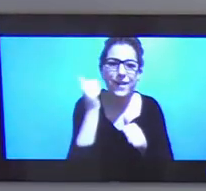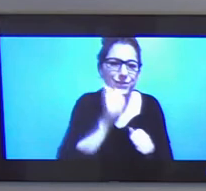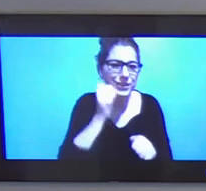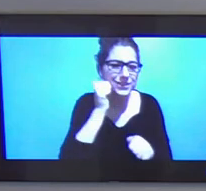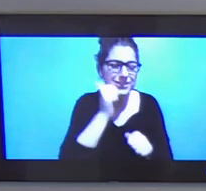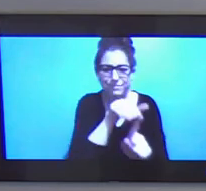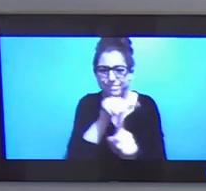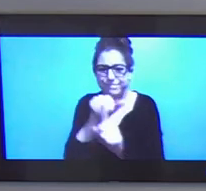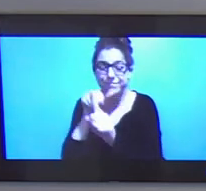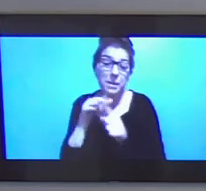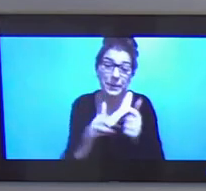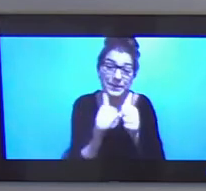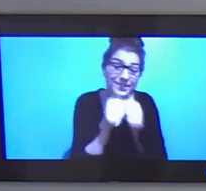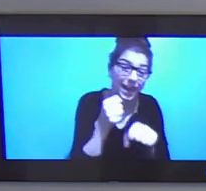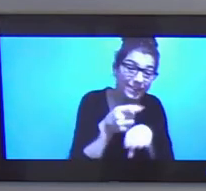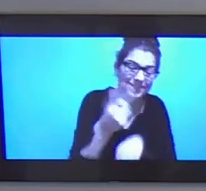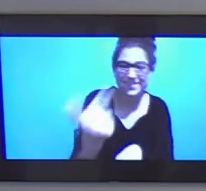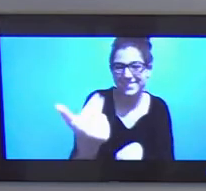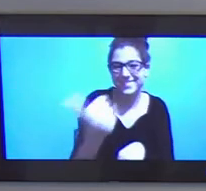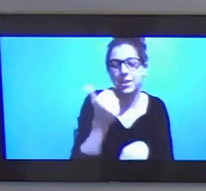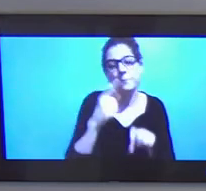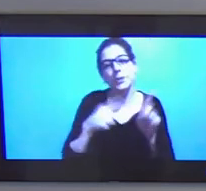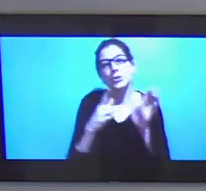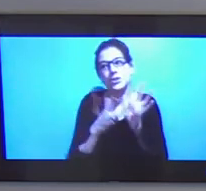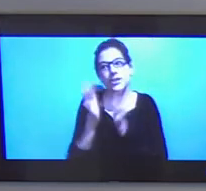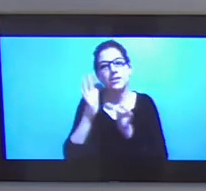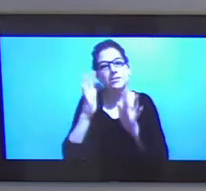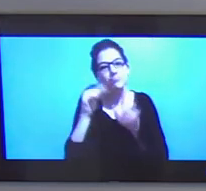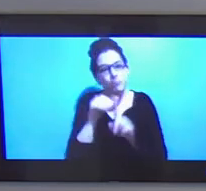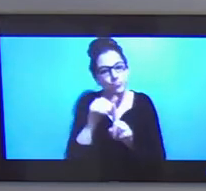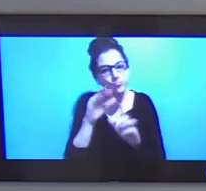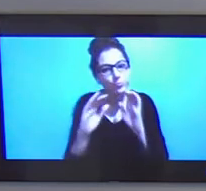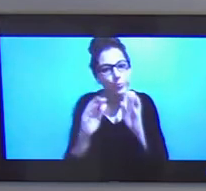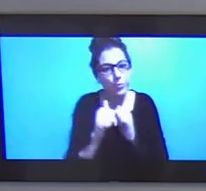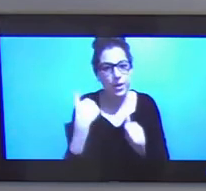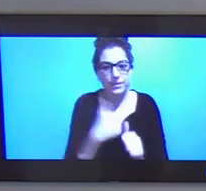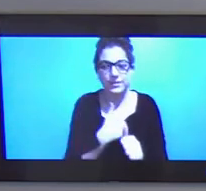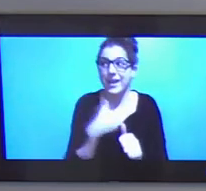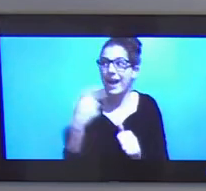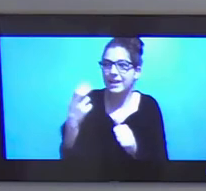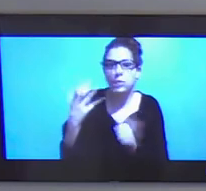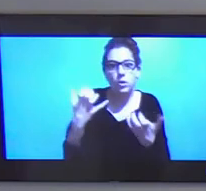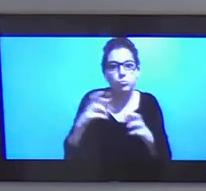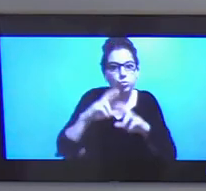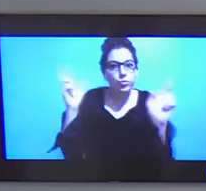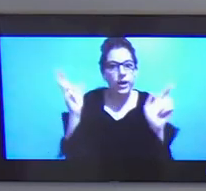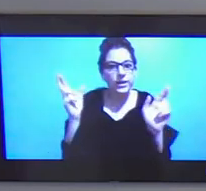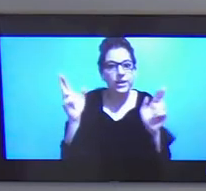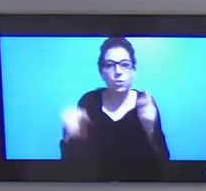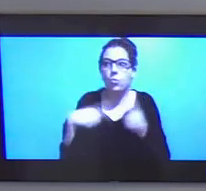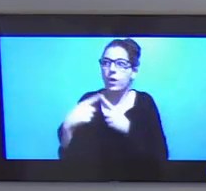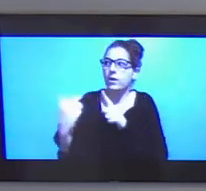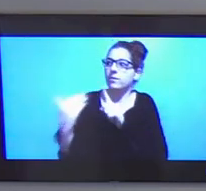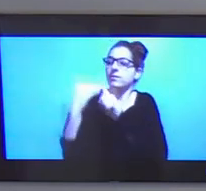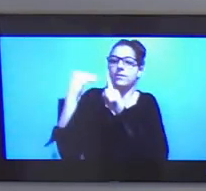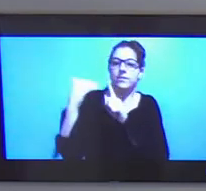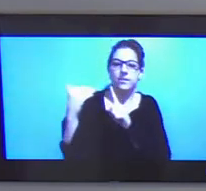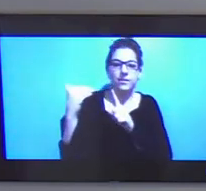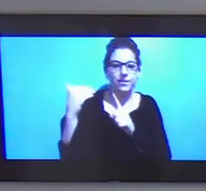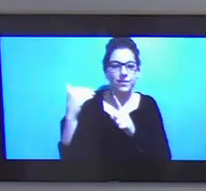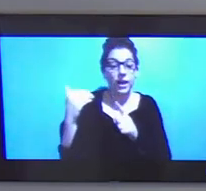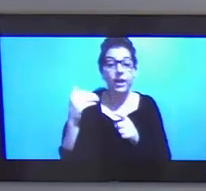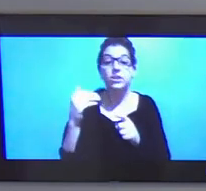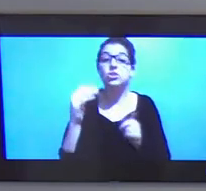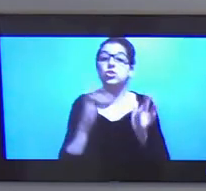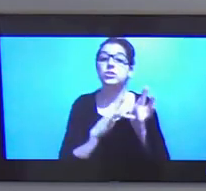attention. And he wants us to be ready when we get that text, to text back. In the parable or story Jesus